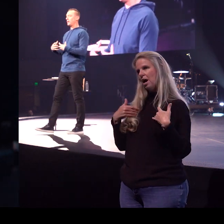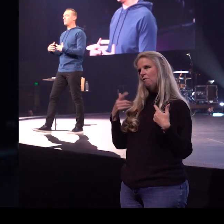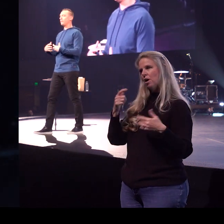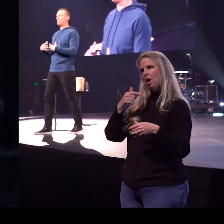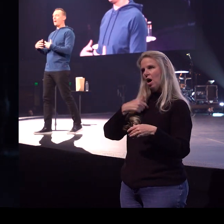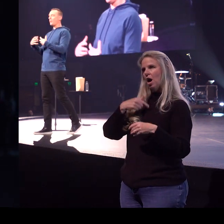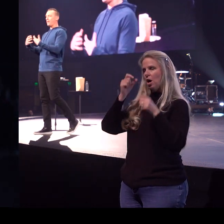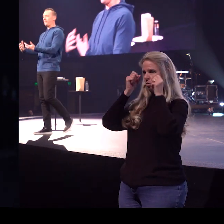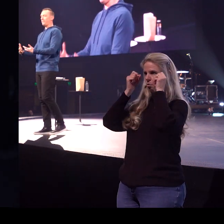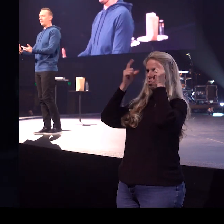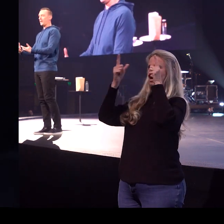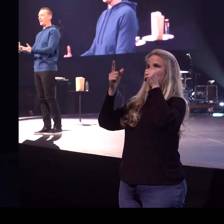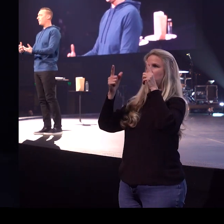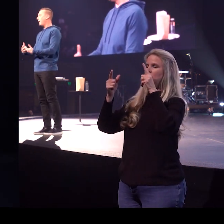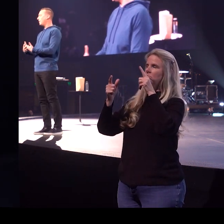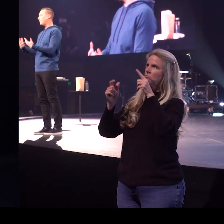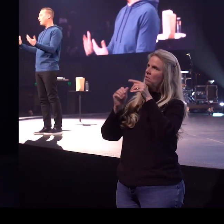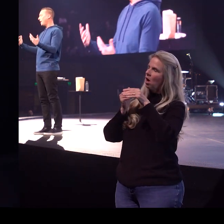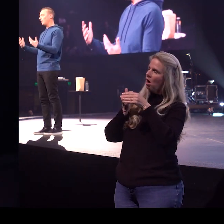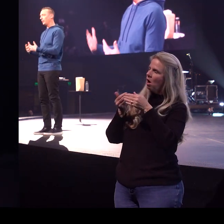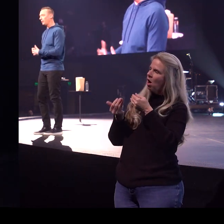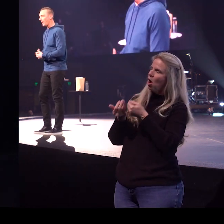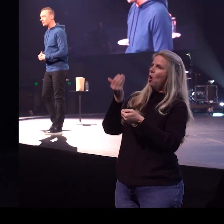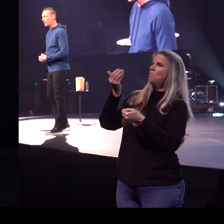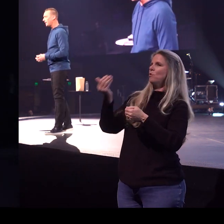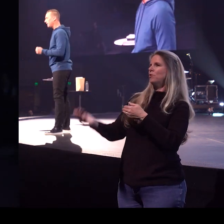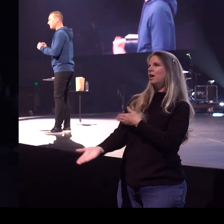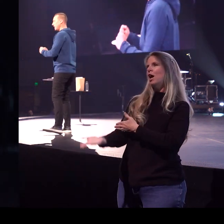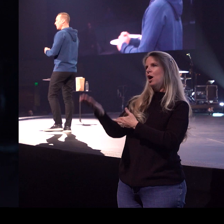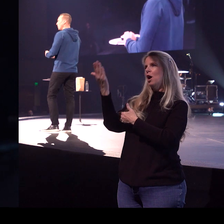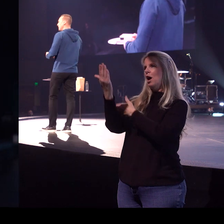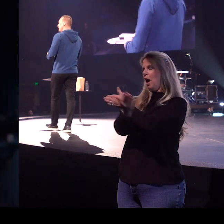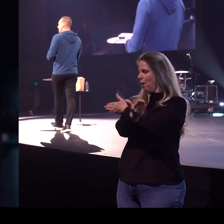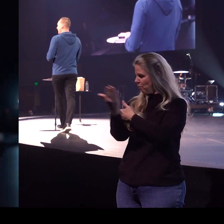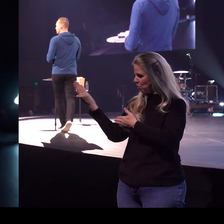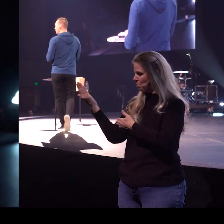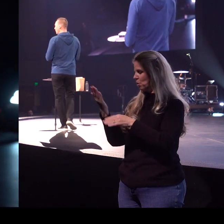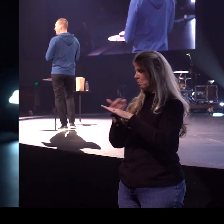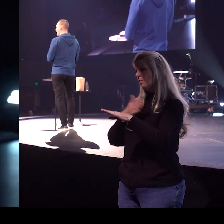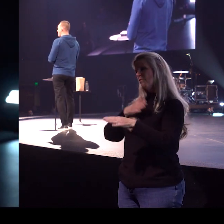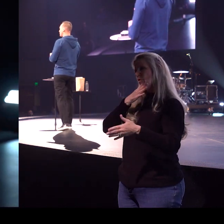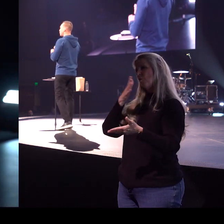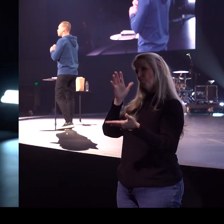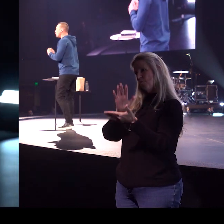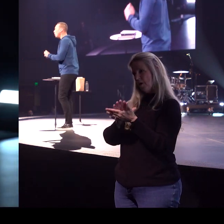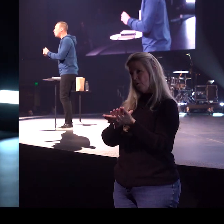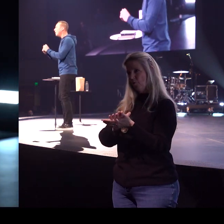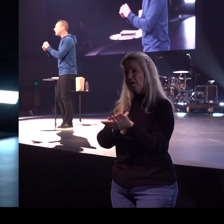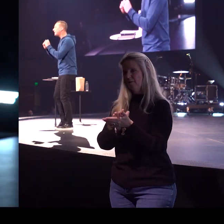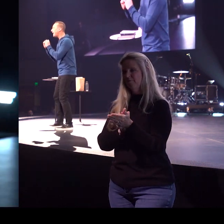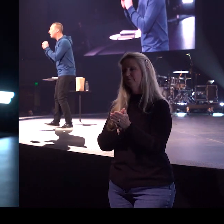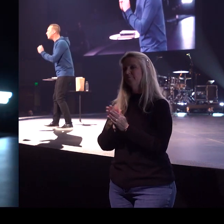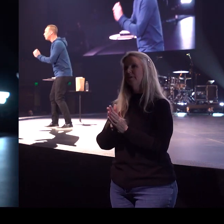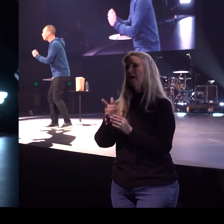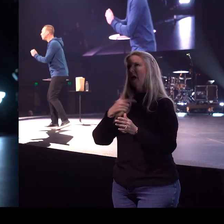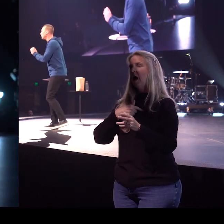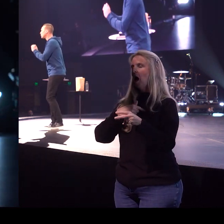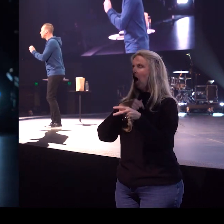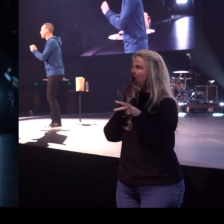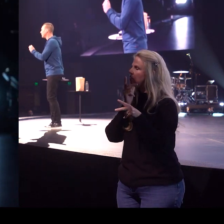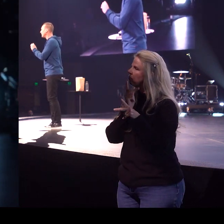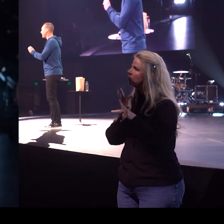every morning before my wife. Okay, I'm up. I'm an early riser. I like to get the day going. And so I am so